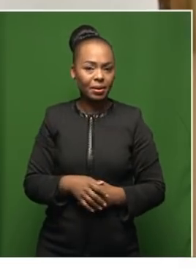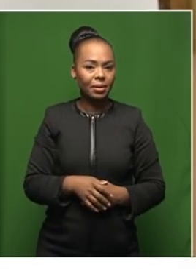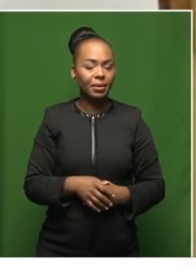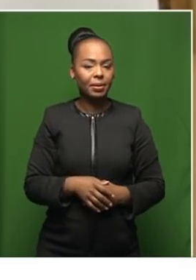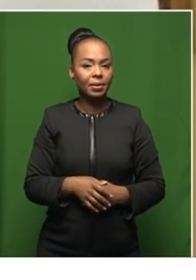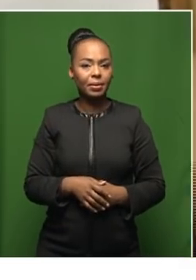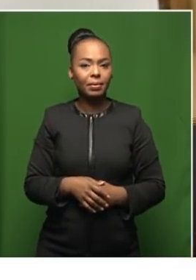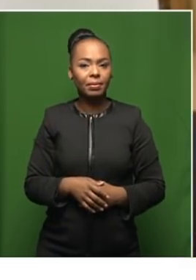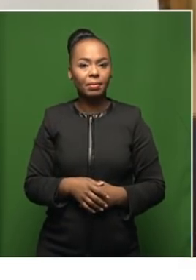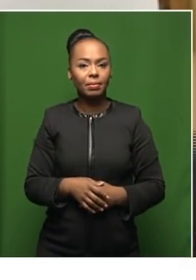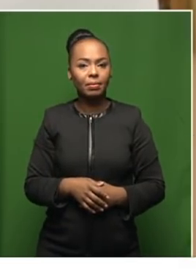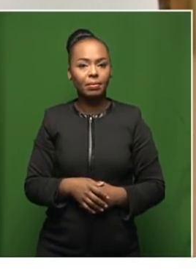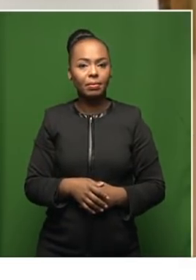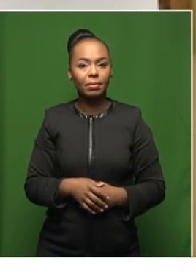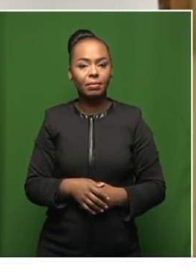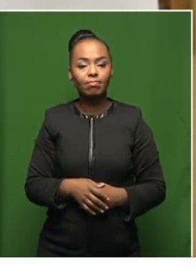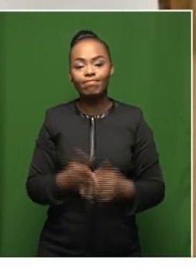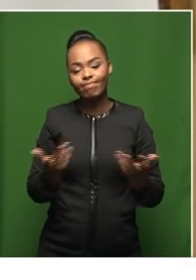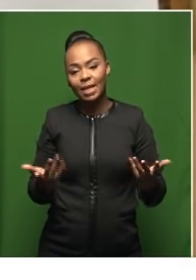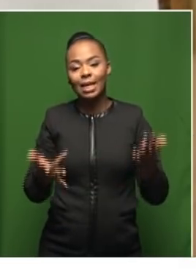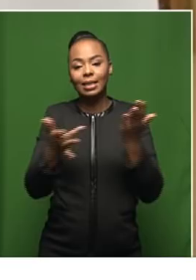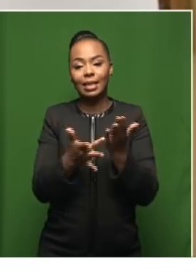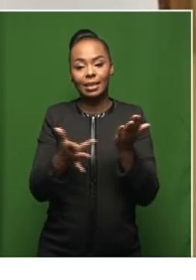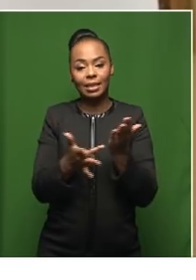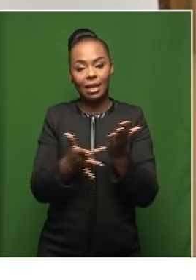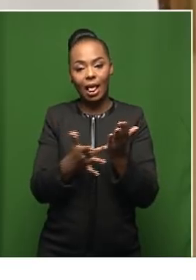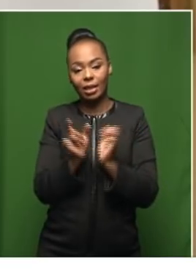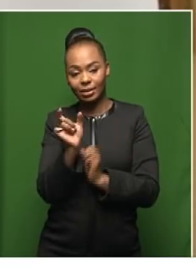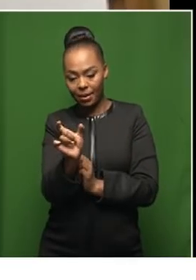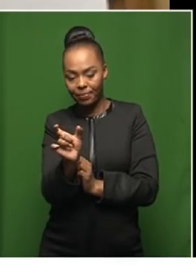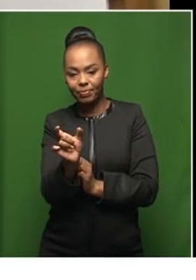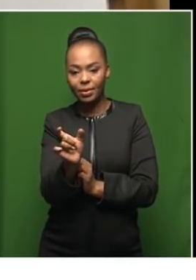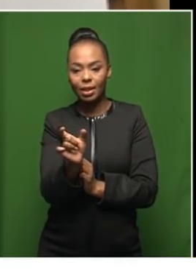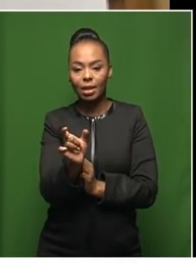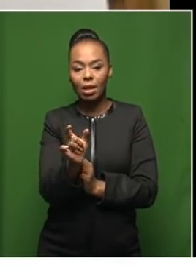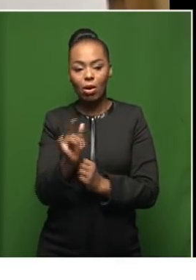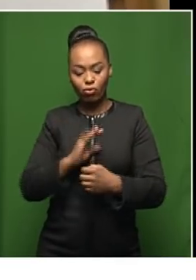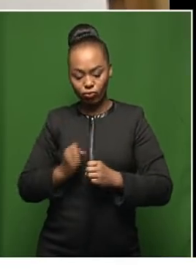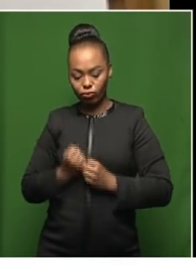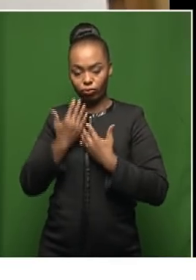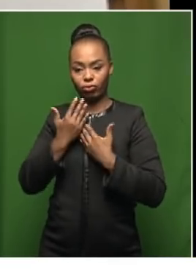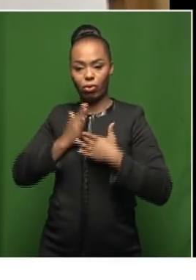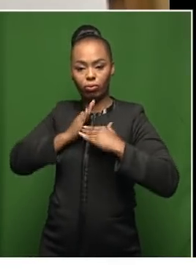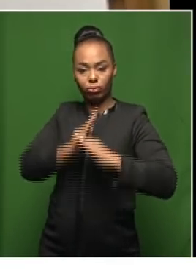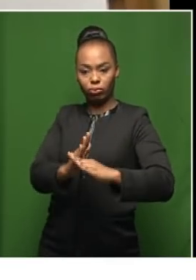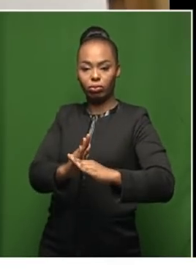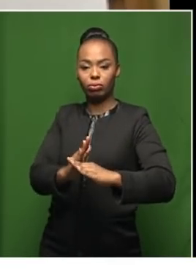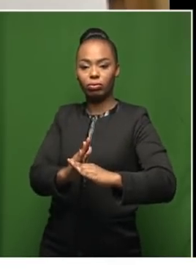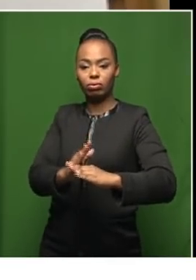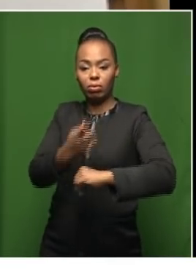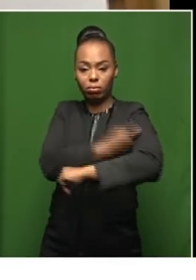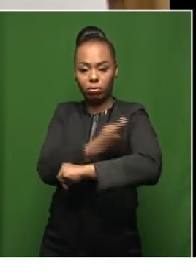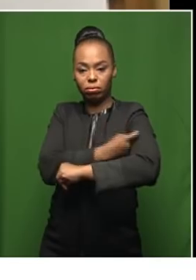Well, look, in technical terms, herd immunity has been calculated to require